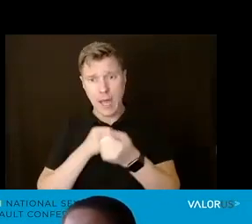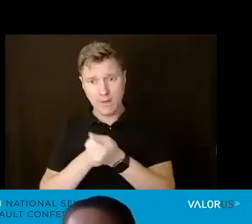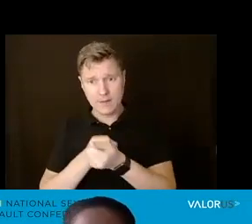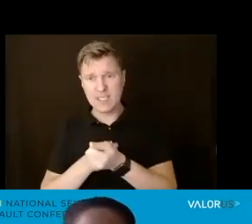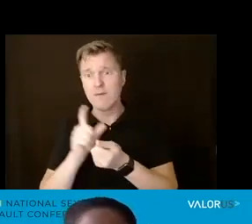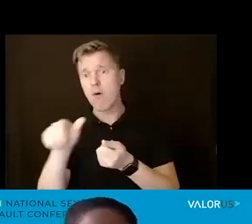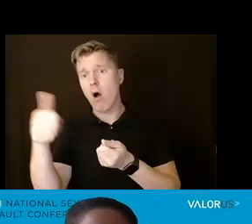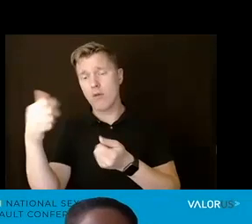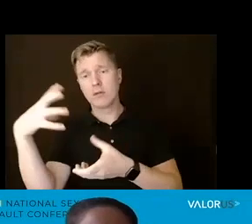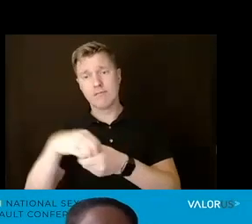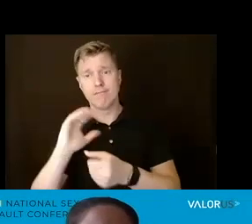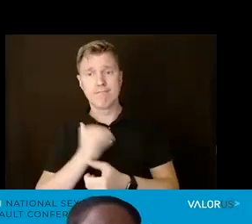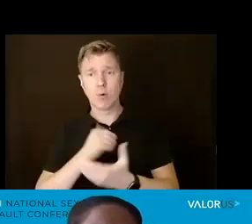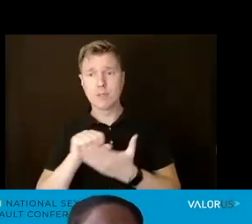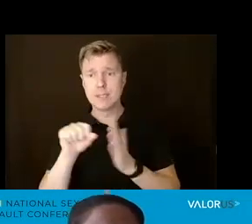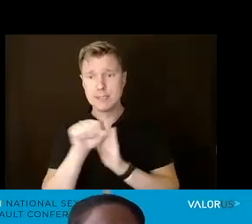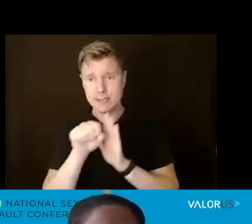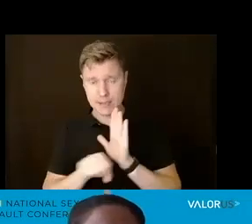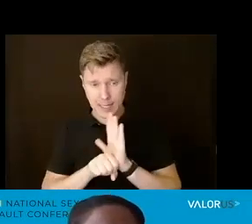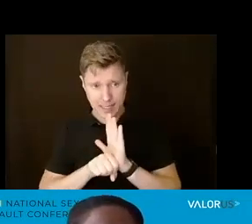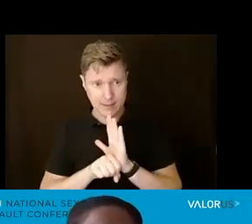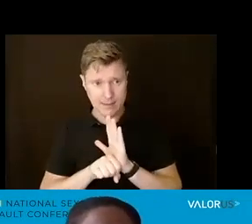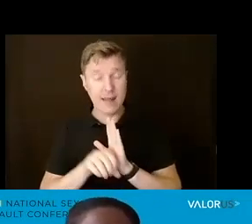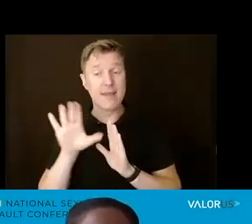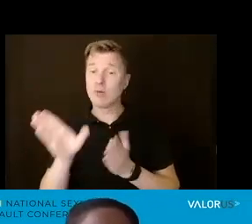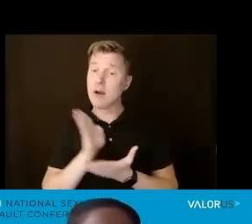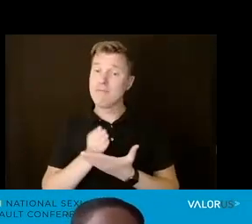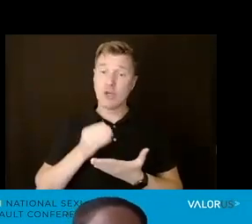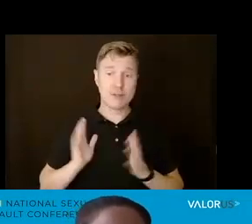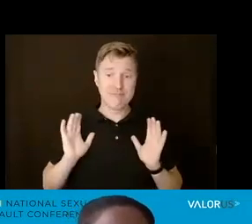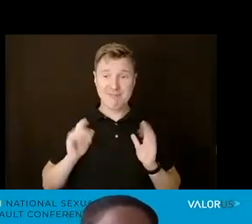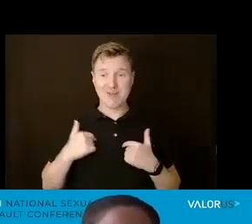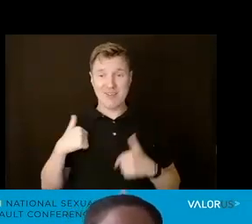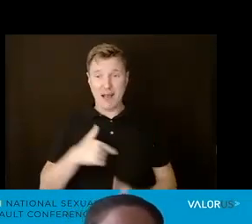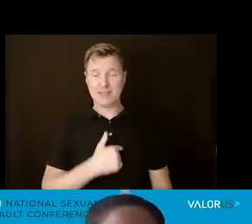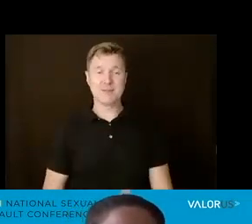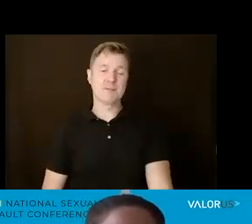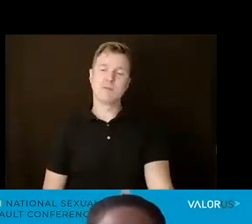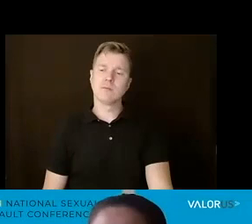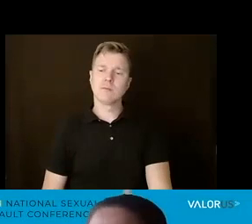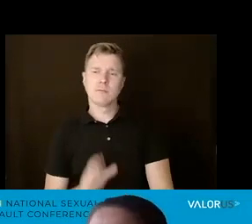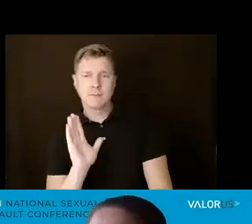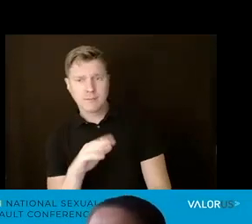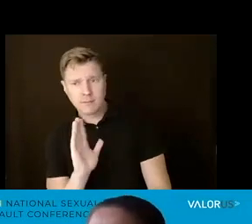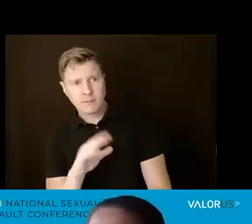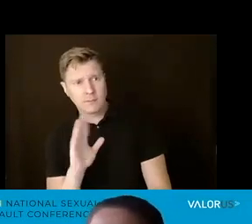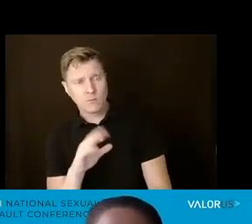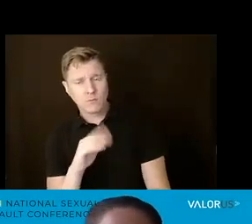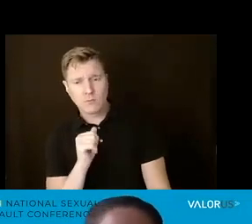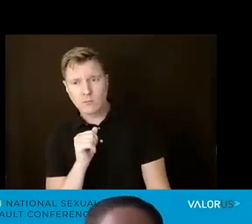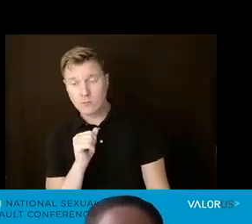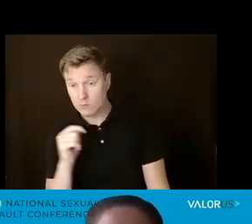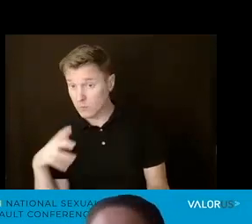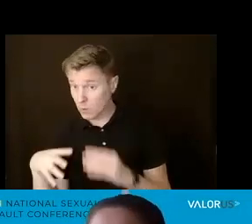others in our state. The self-care budget, that was us. Joanne. Yeah, Diane, do you want to add anything